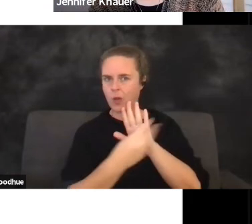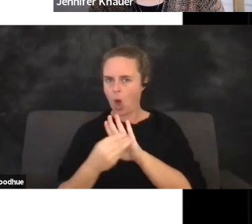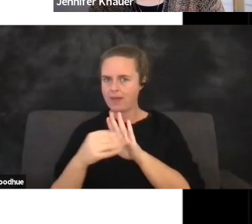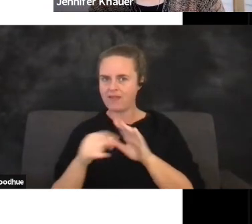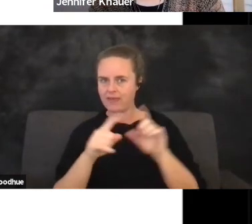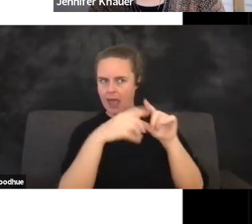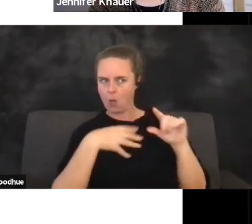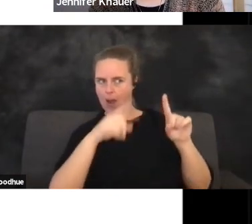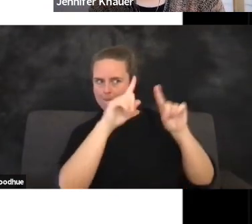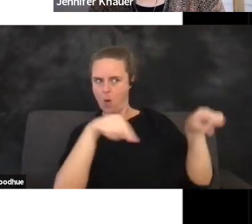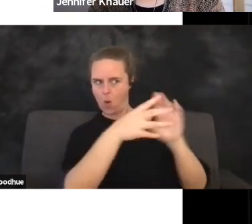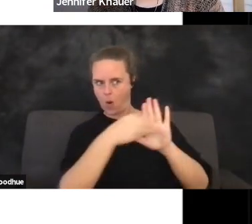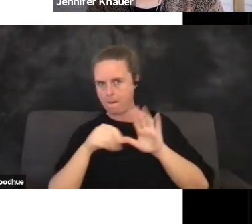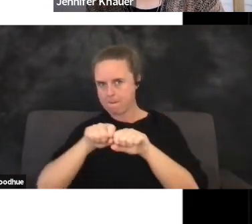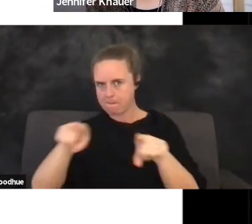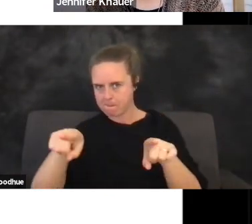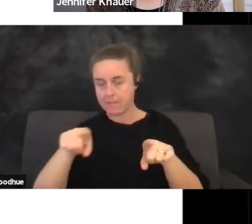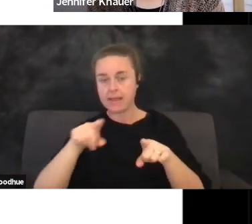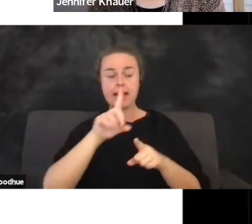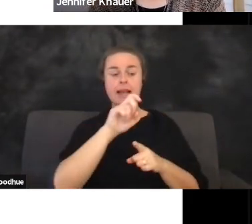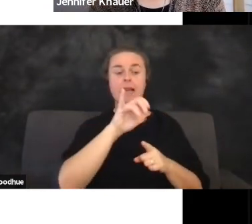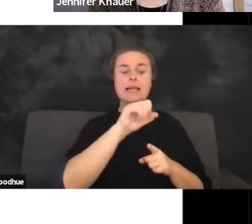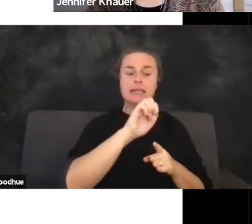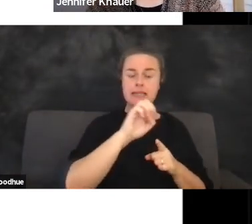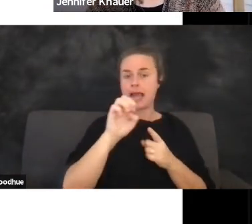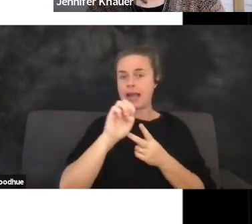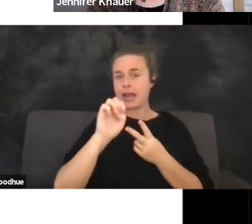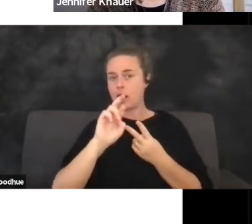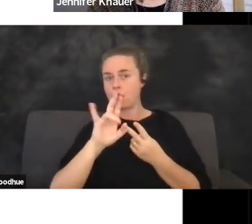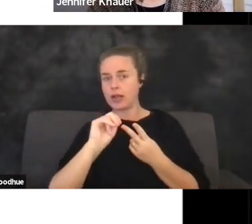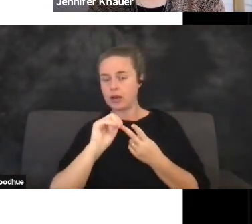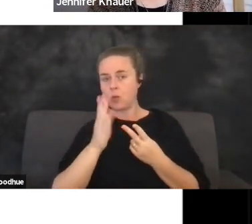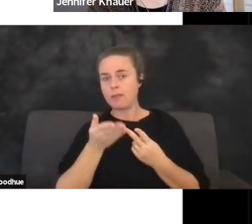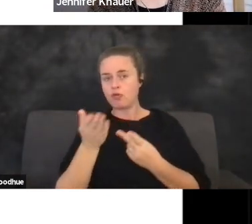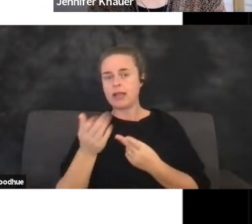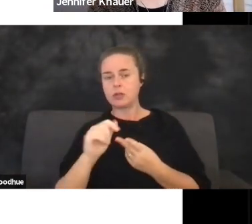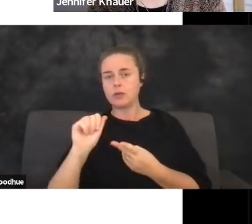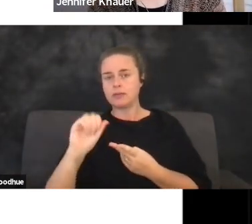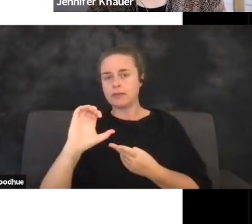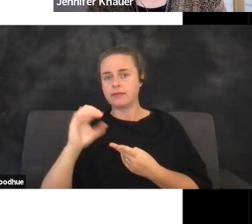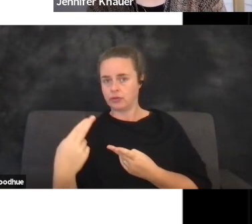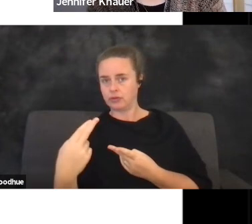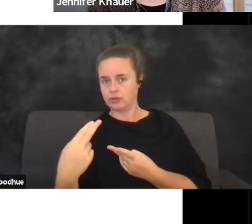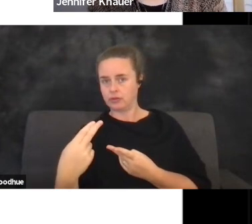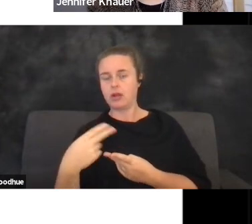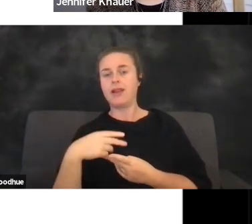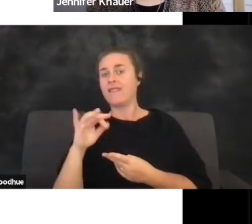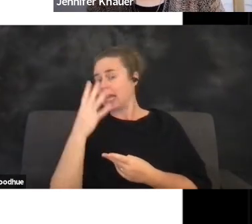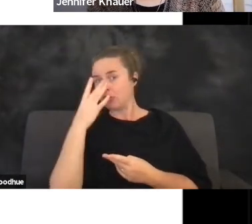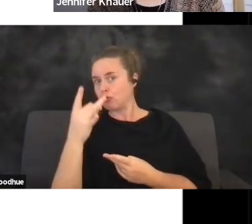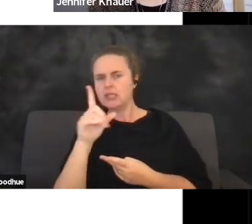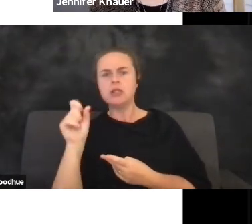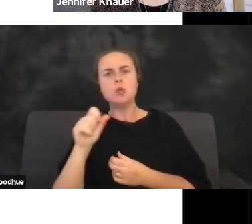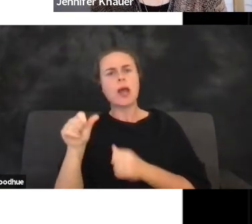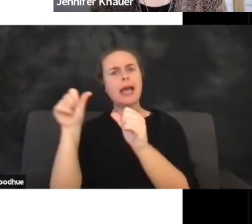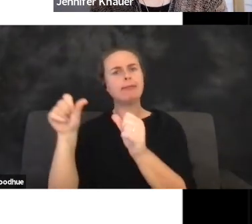I believe that Denise and maybe Aaron might be bringing that forward to the accountable communities for health if interested, as a source point of